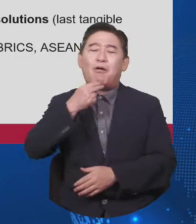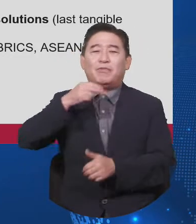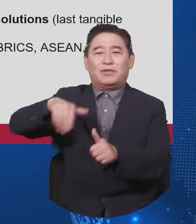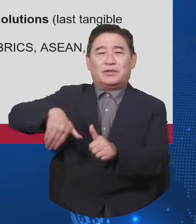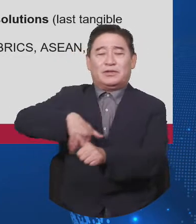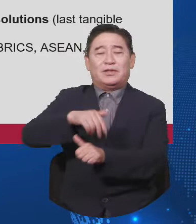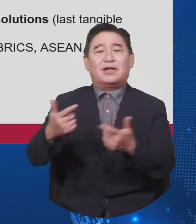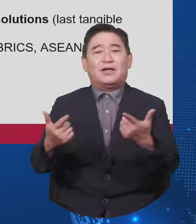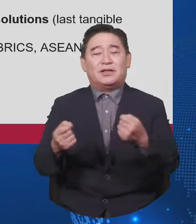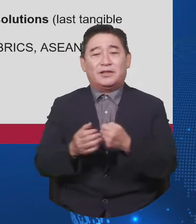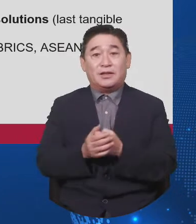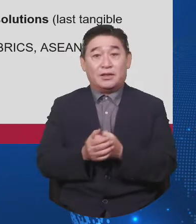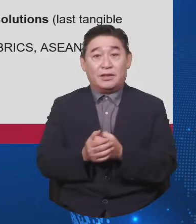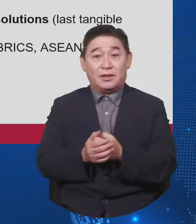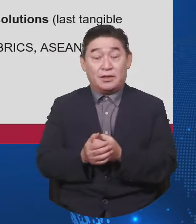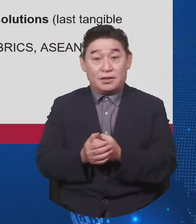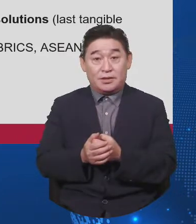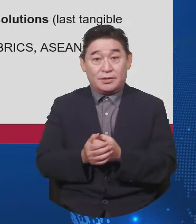in this regard.